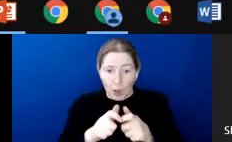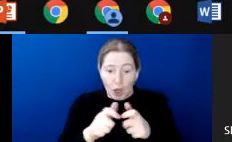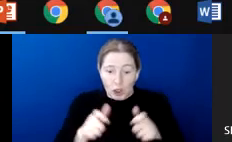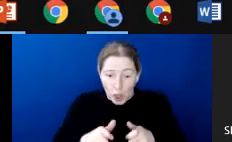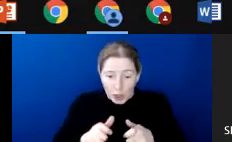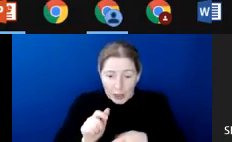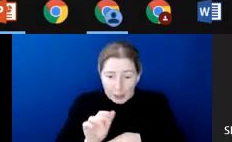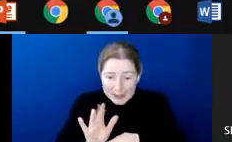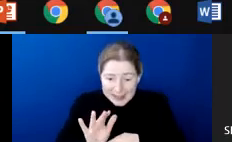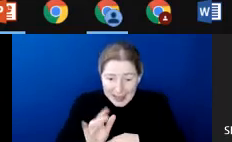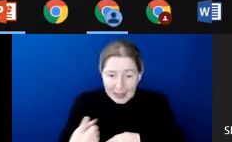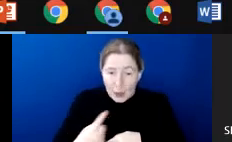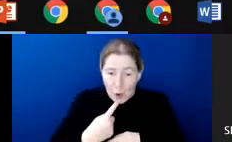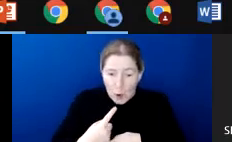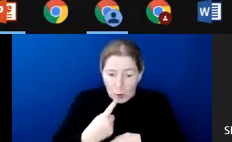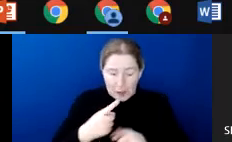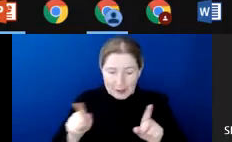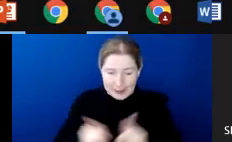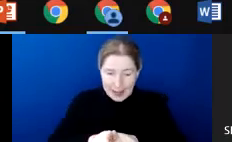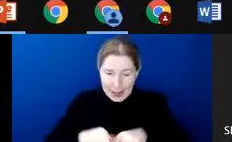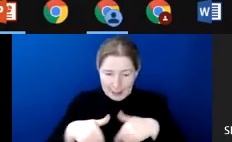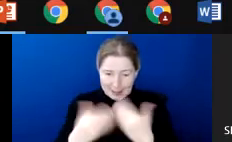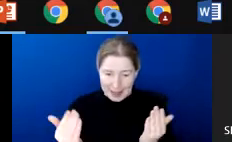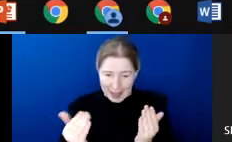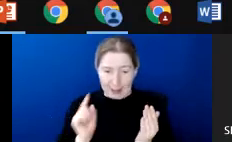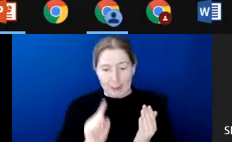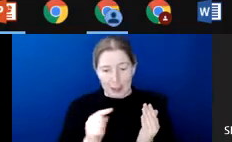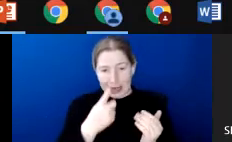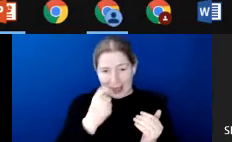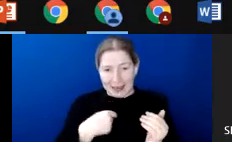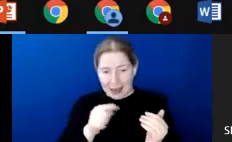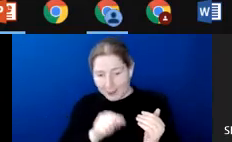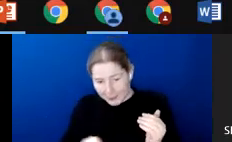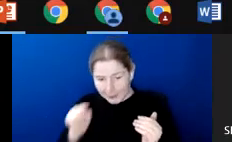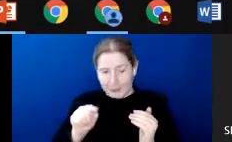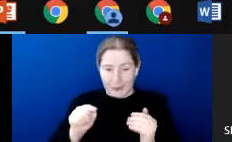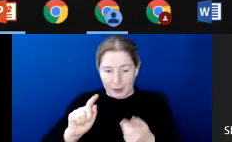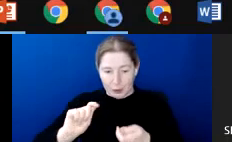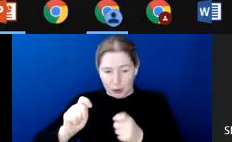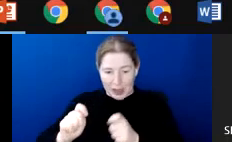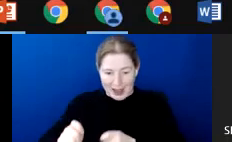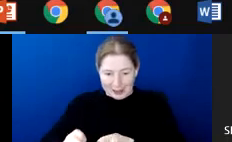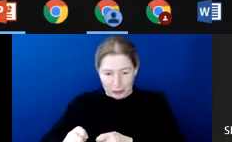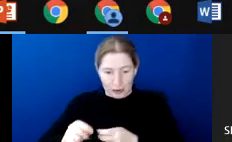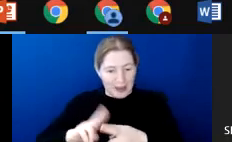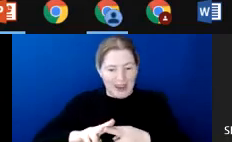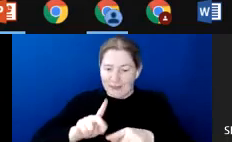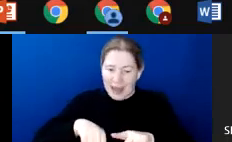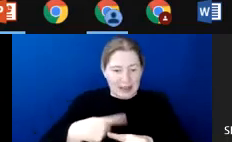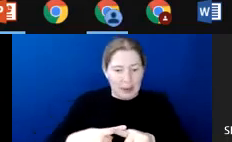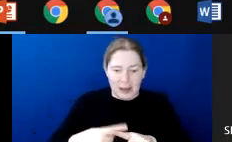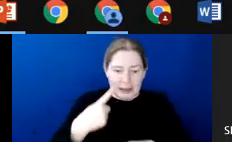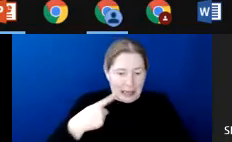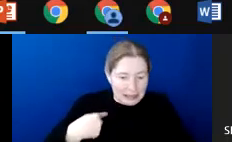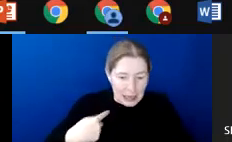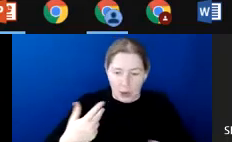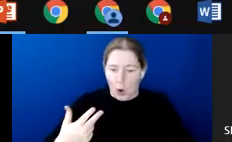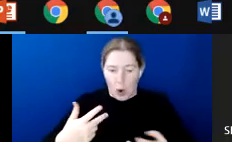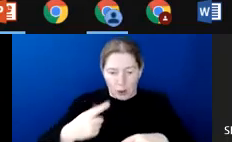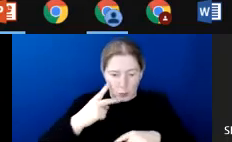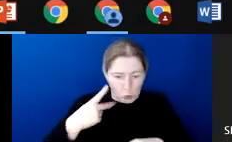today's date, but I would always be able to go and change the date if my expense was on the 21st of